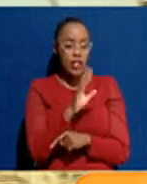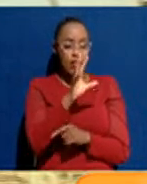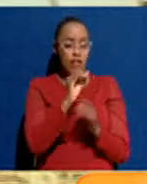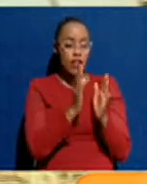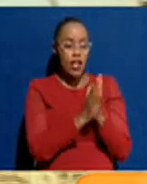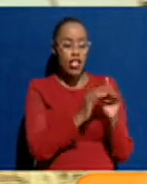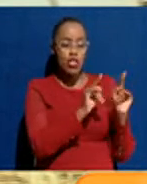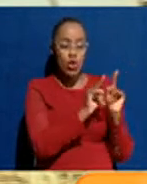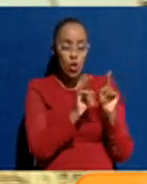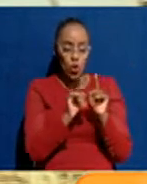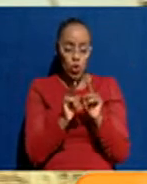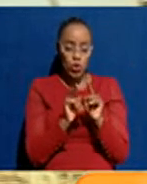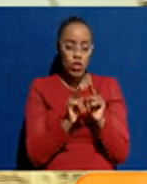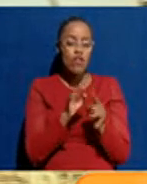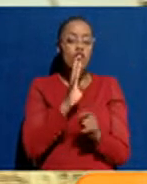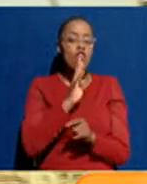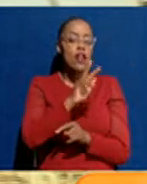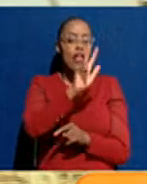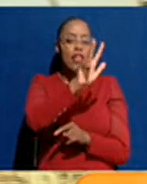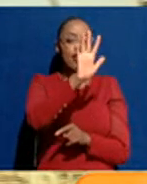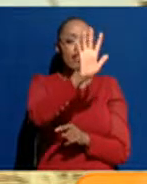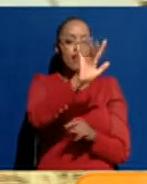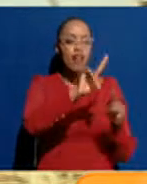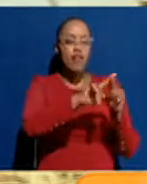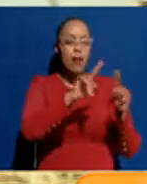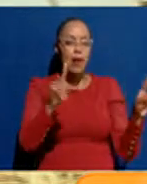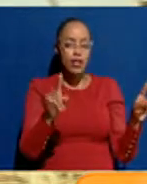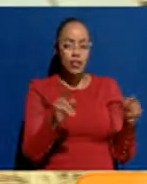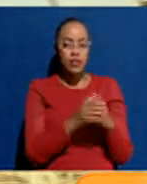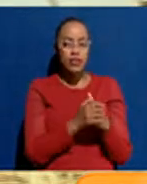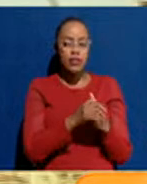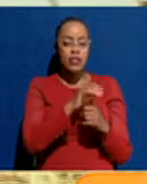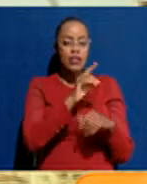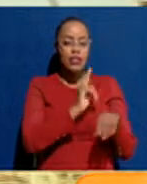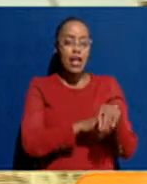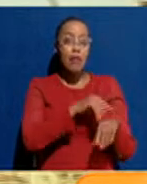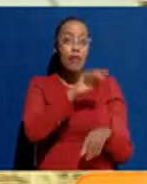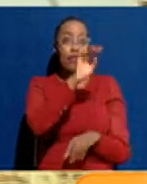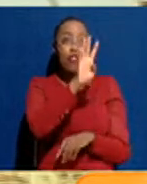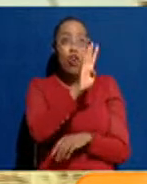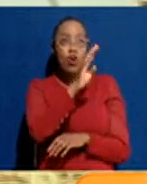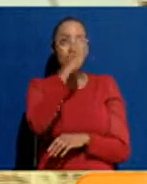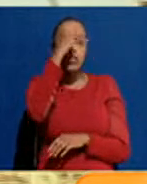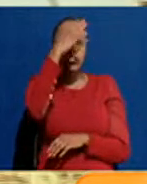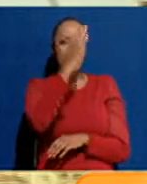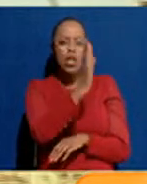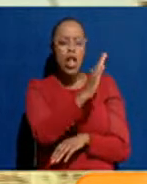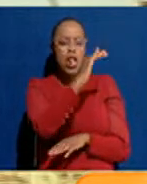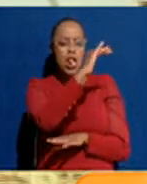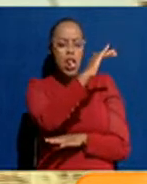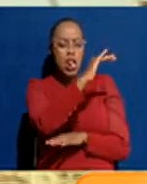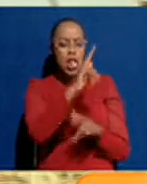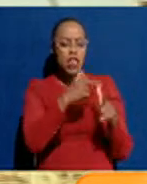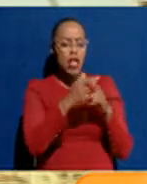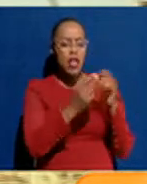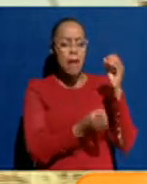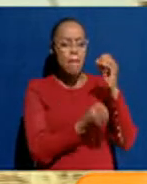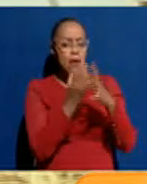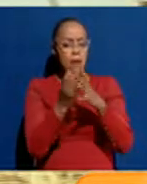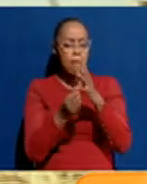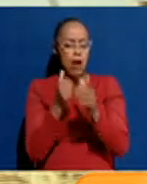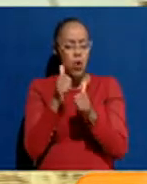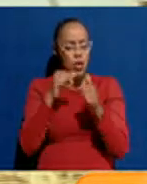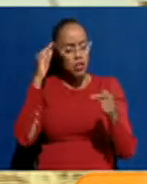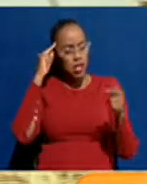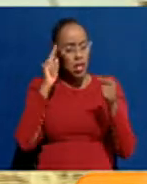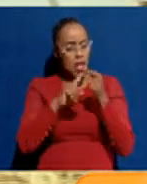total for wind is 435. But at around 4 o'clock, Sam, we add a total generation which was meant